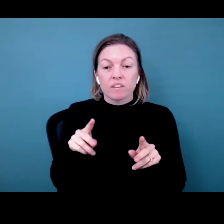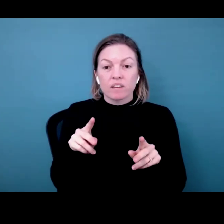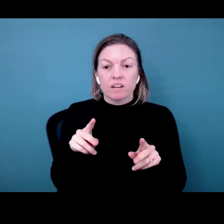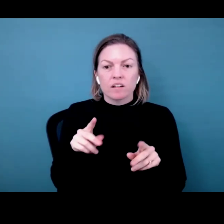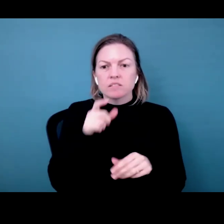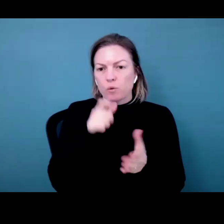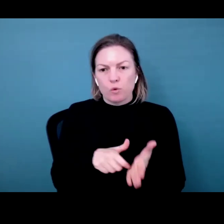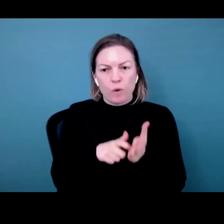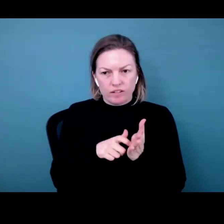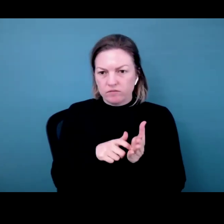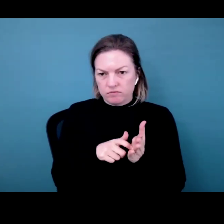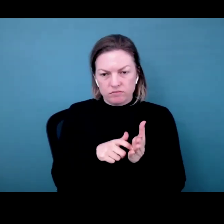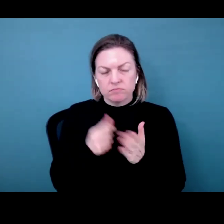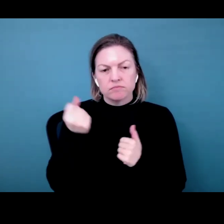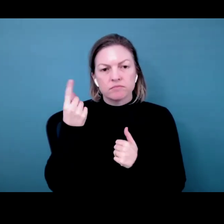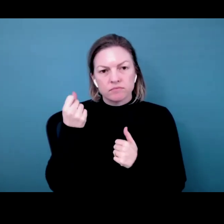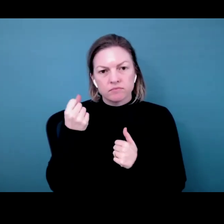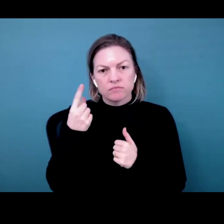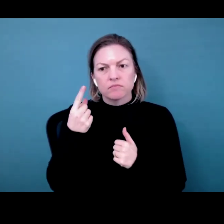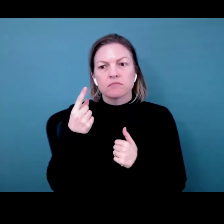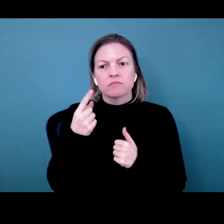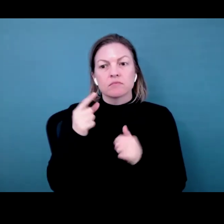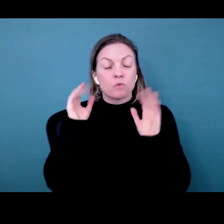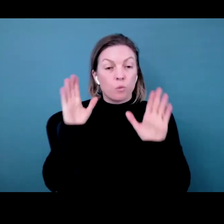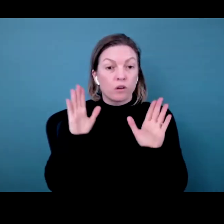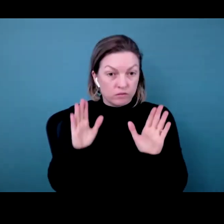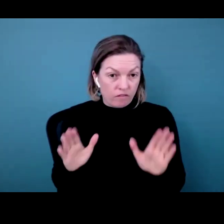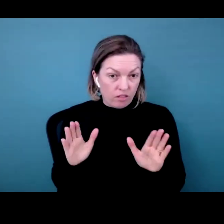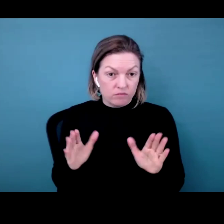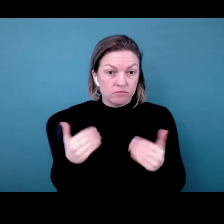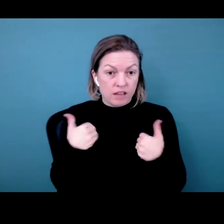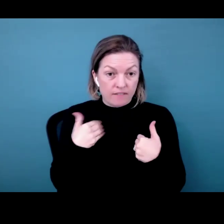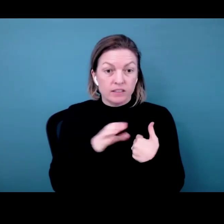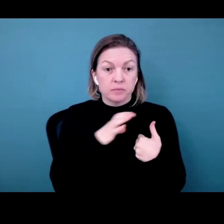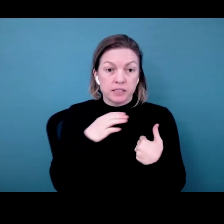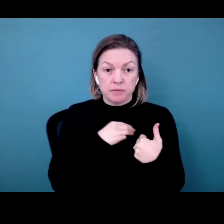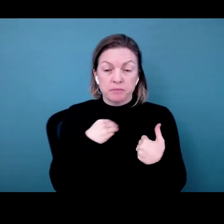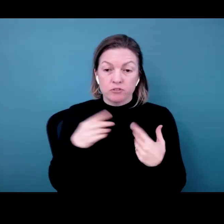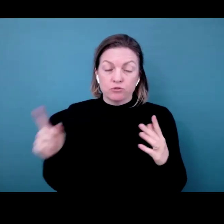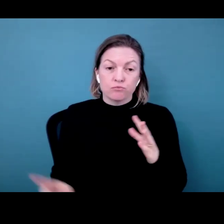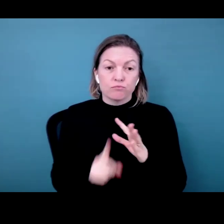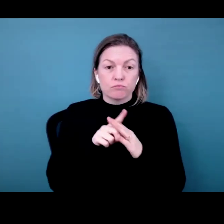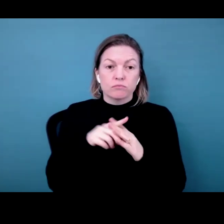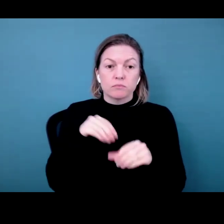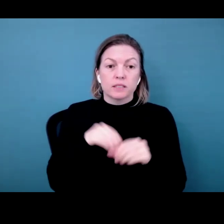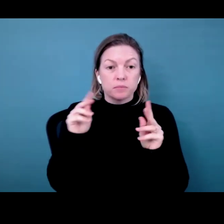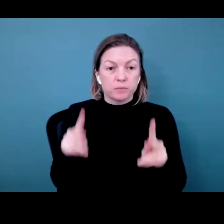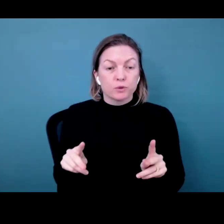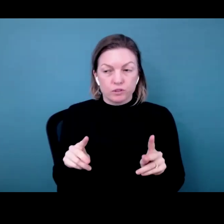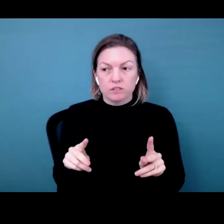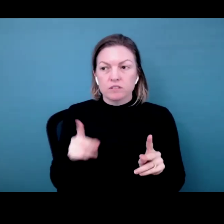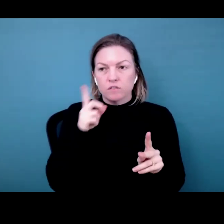not required. However, it is wonderful to have committee members attend in person to